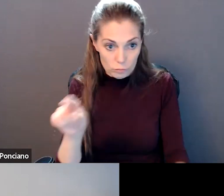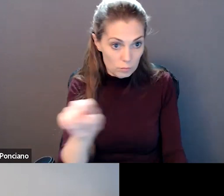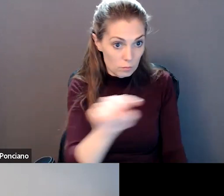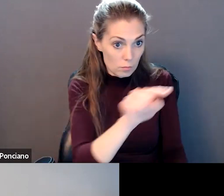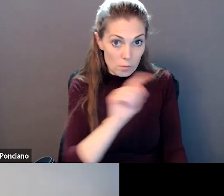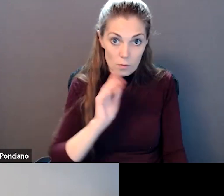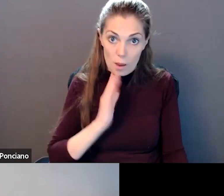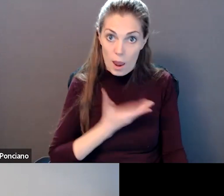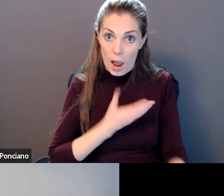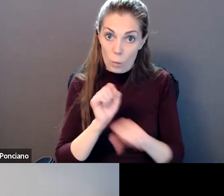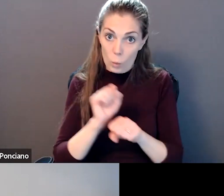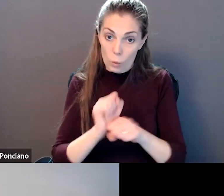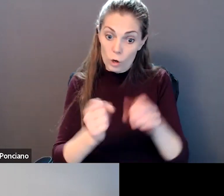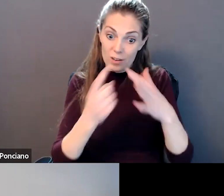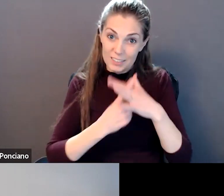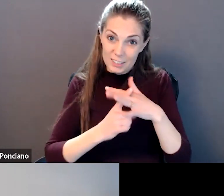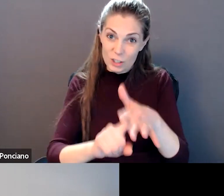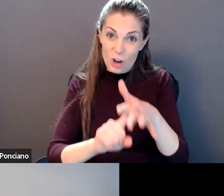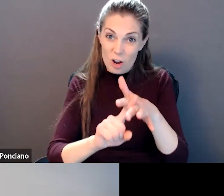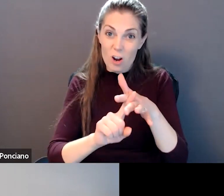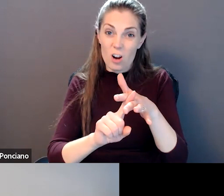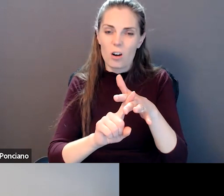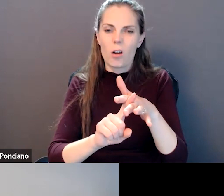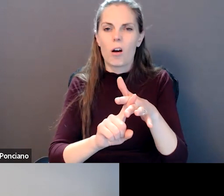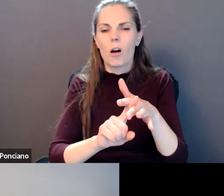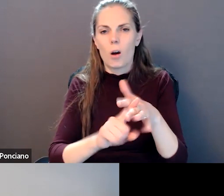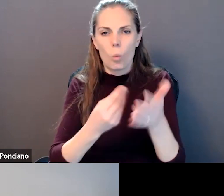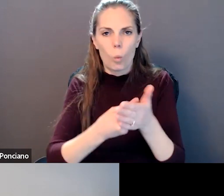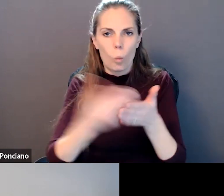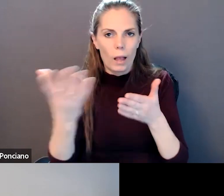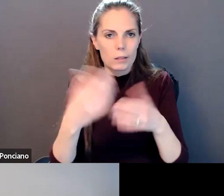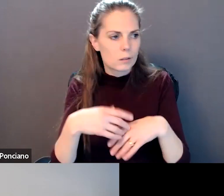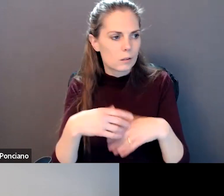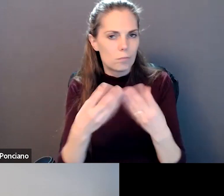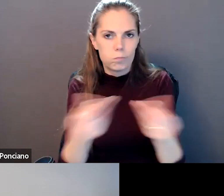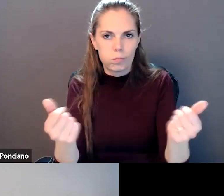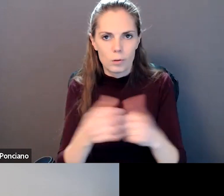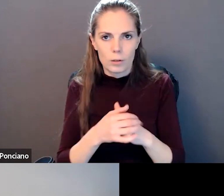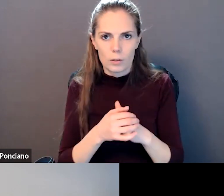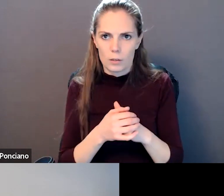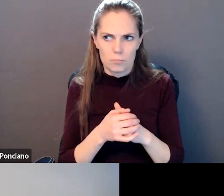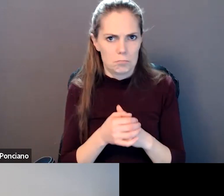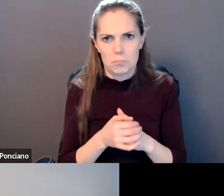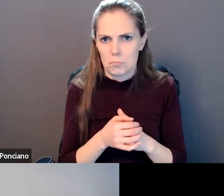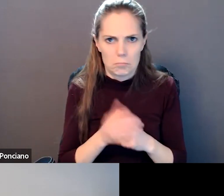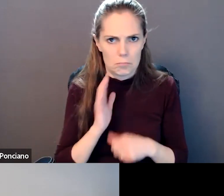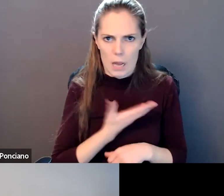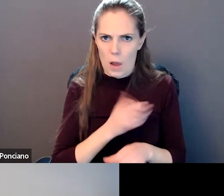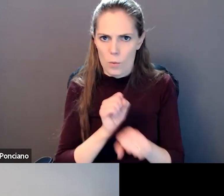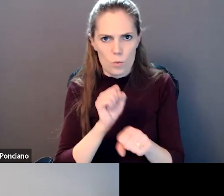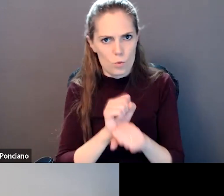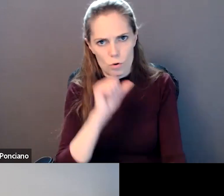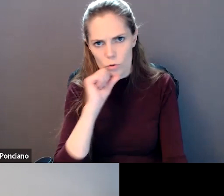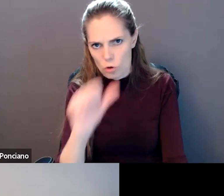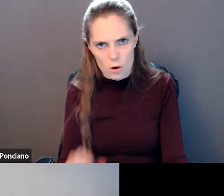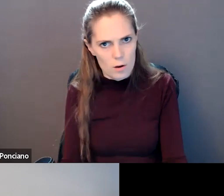doing in this area have ever been extinguished. I'm excited that the